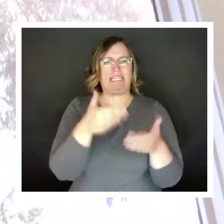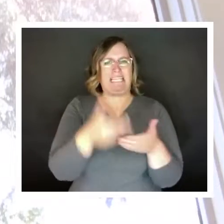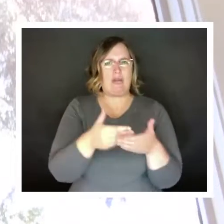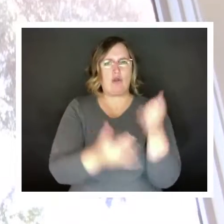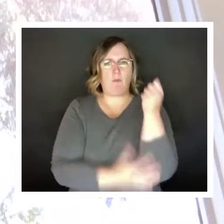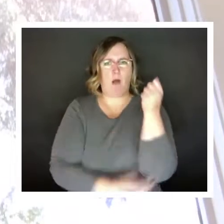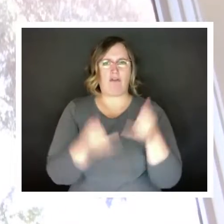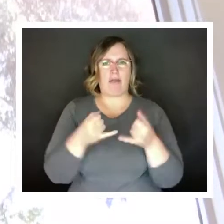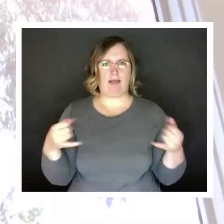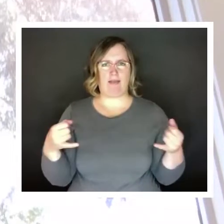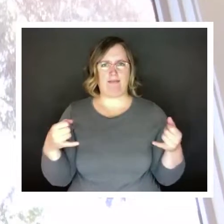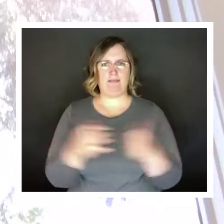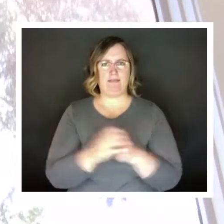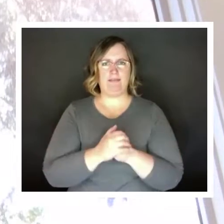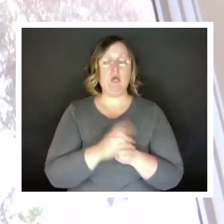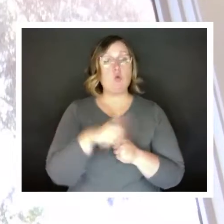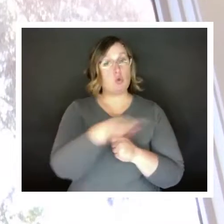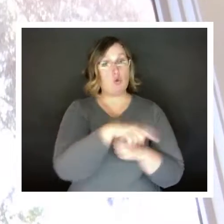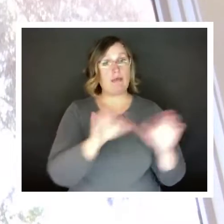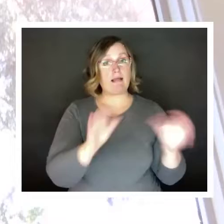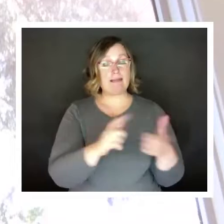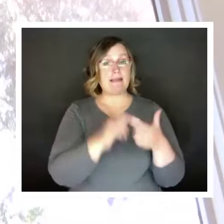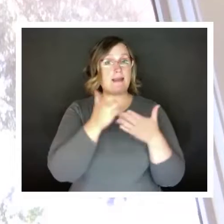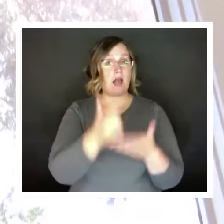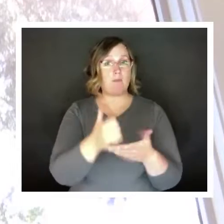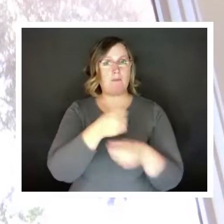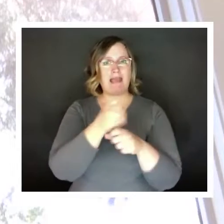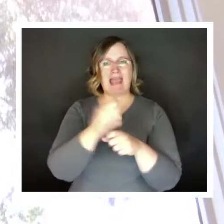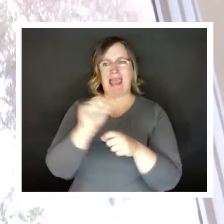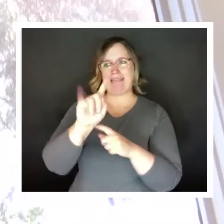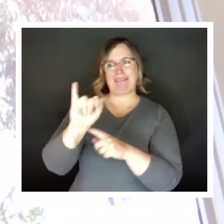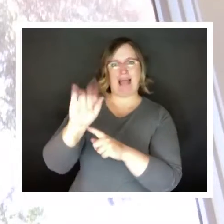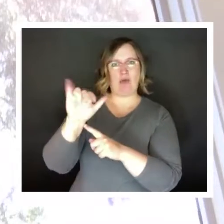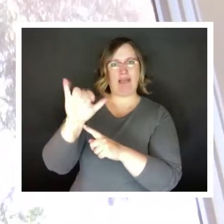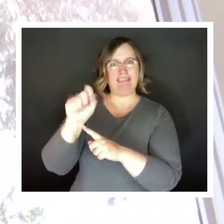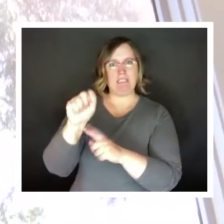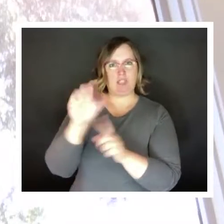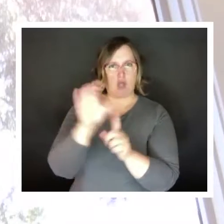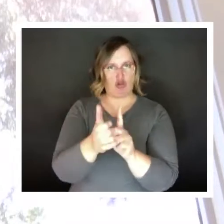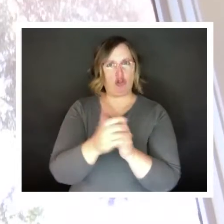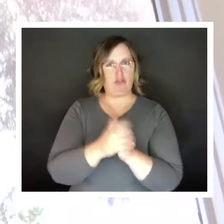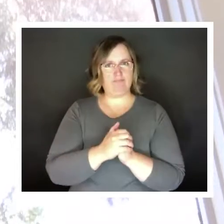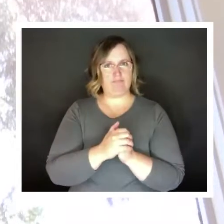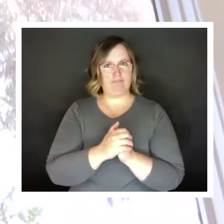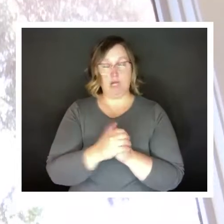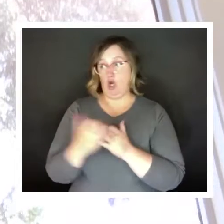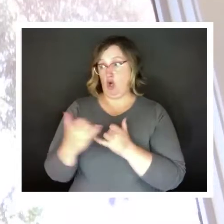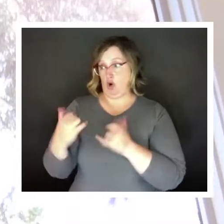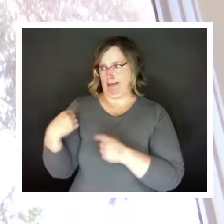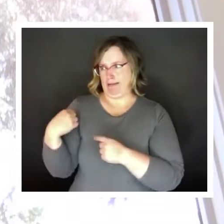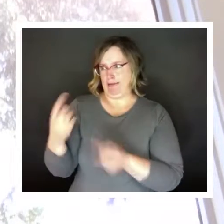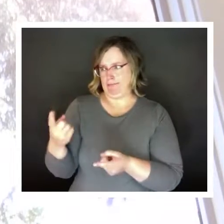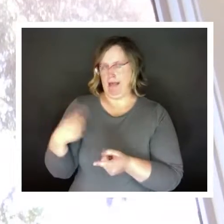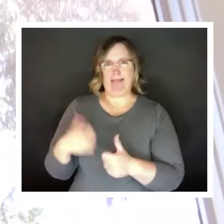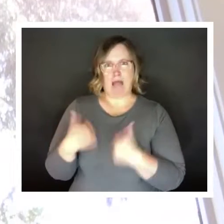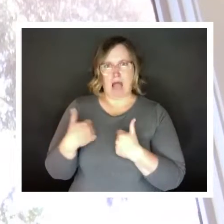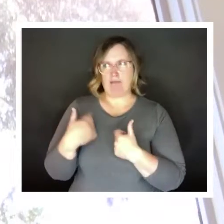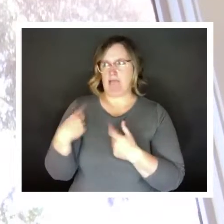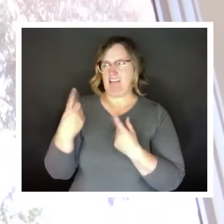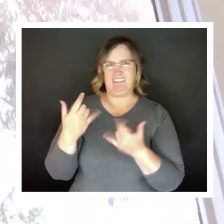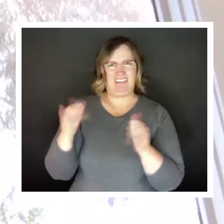the class that can help create an anti-racist culture. In the current system, lives have been and will continue to be at